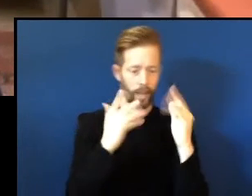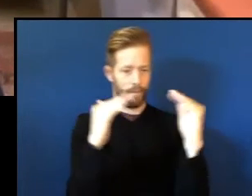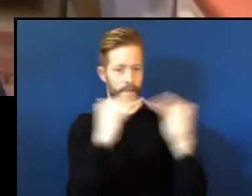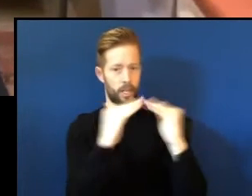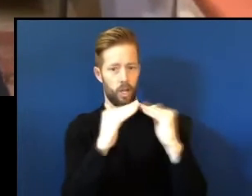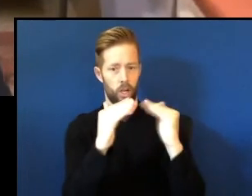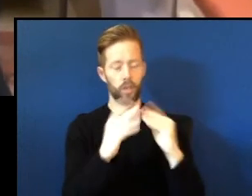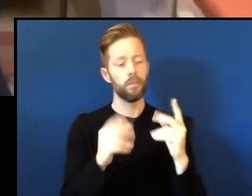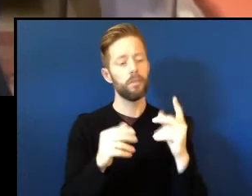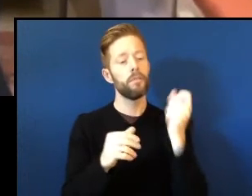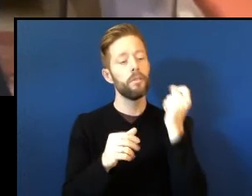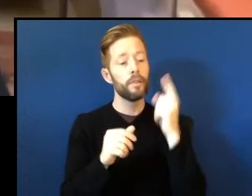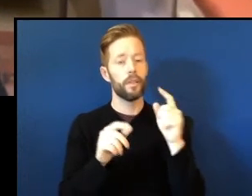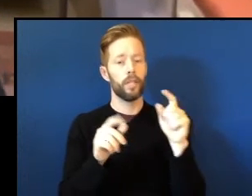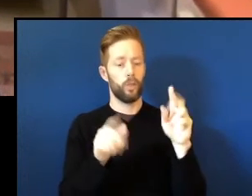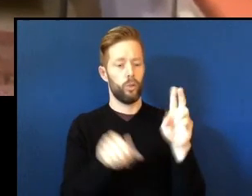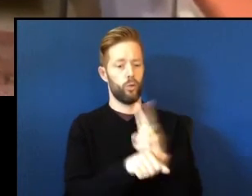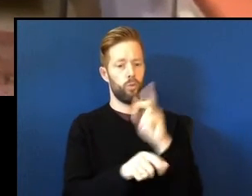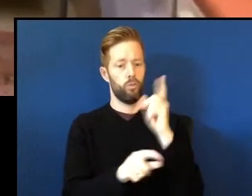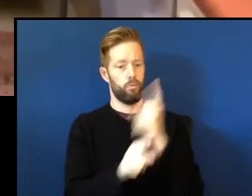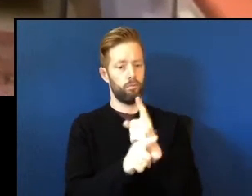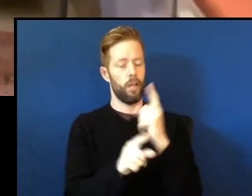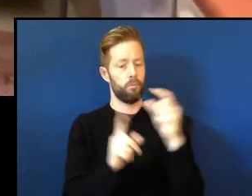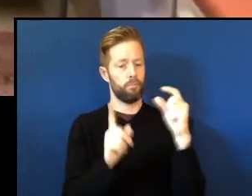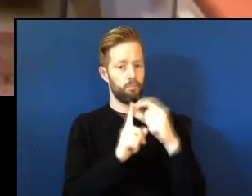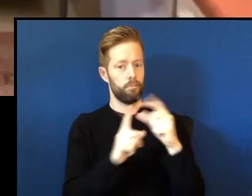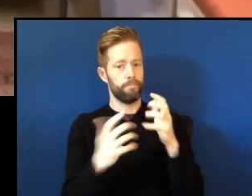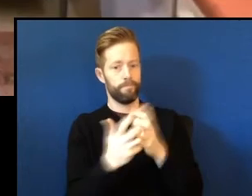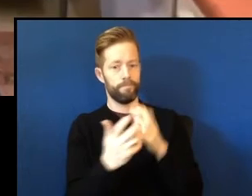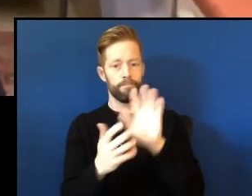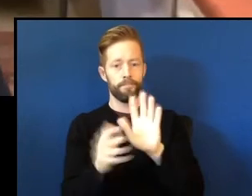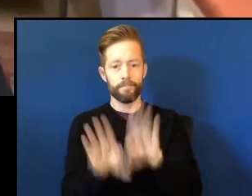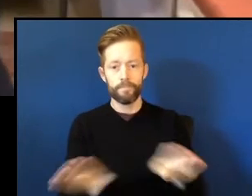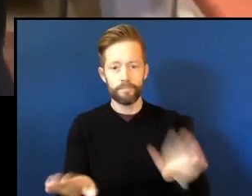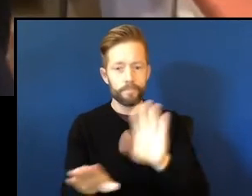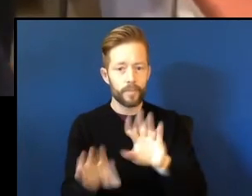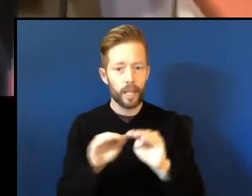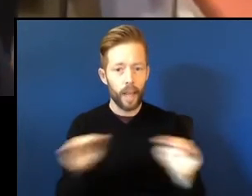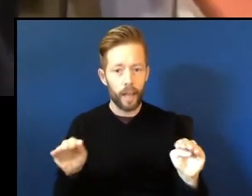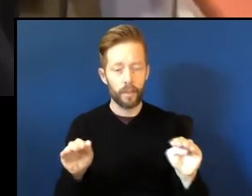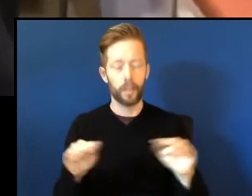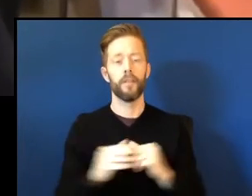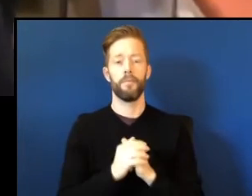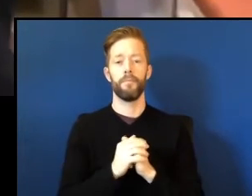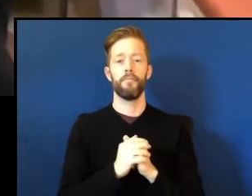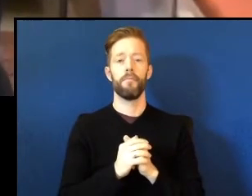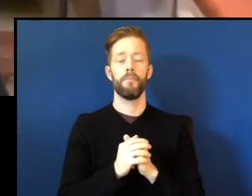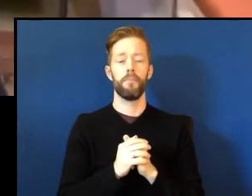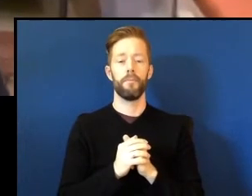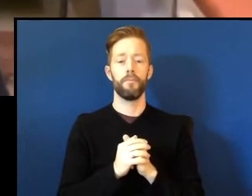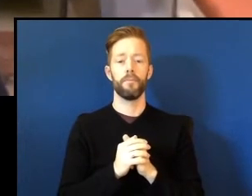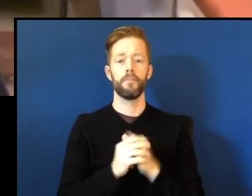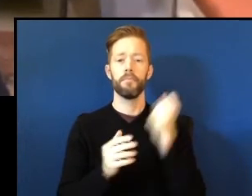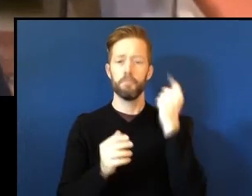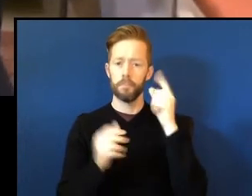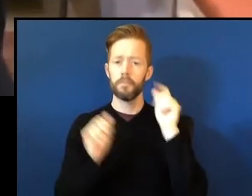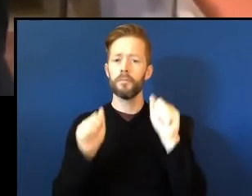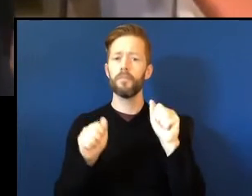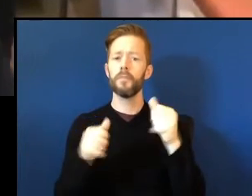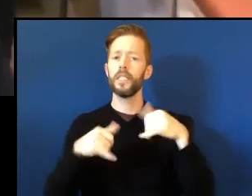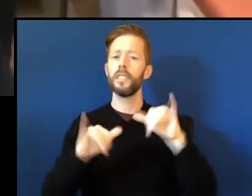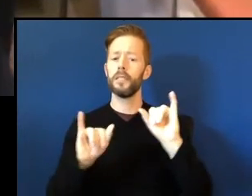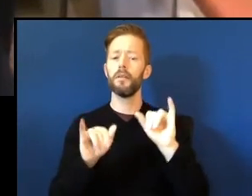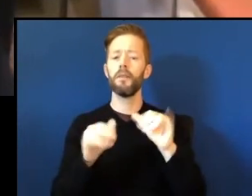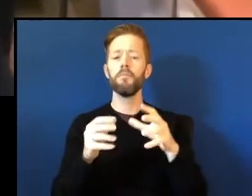right level for your children, that's very, very wise for sure. But that doesn't mean you can't use accurate and